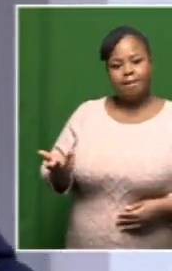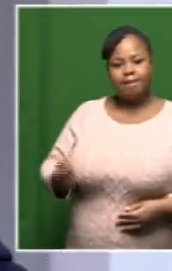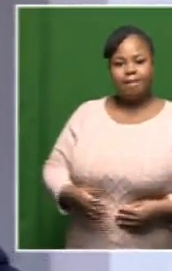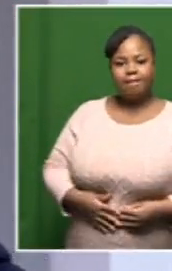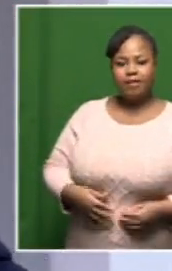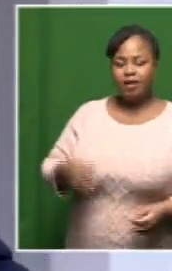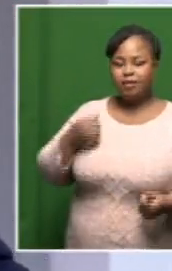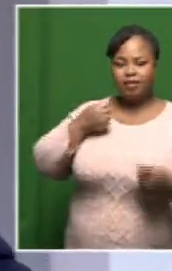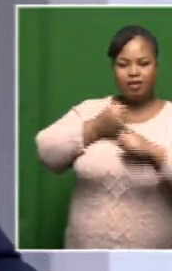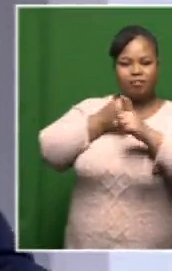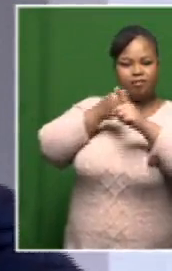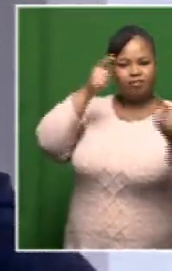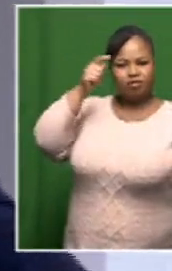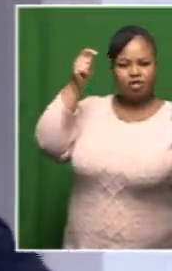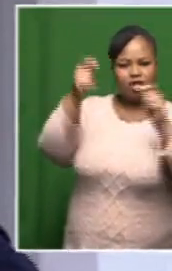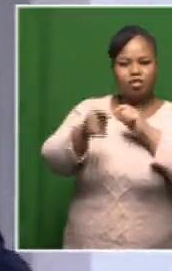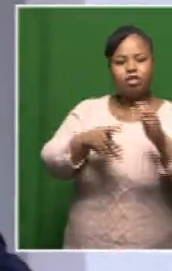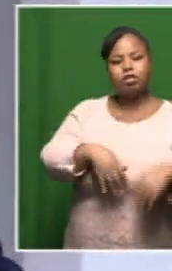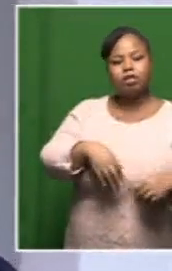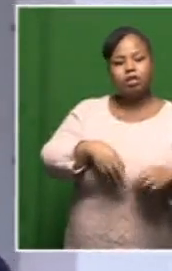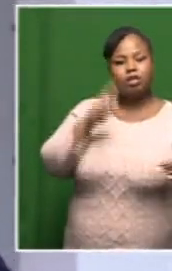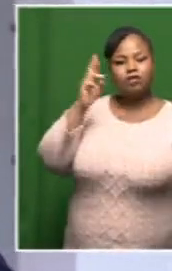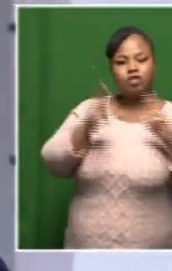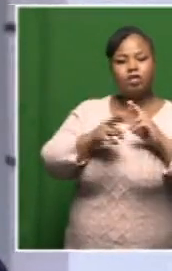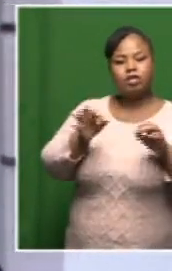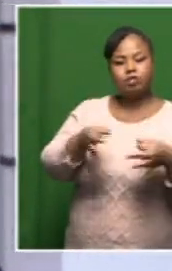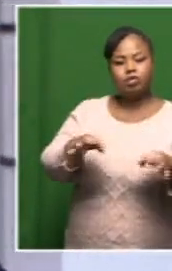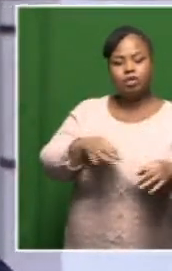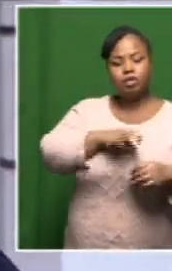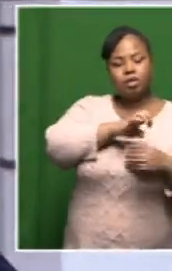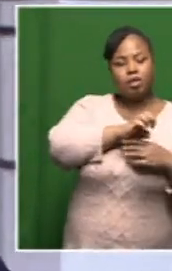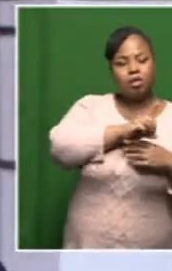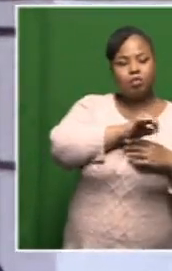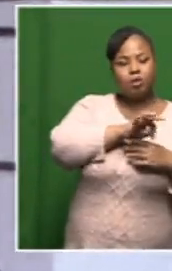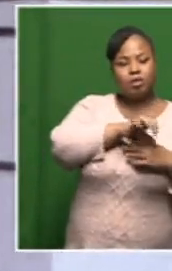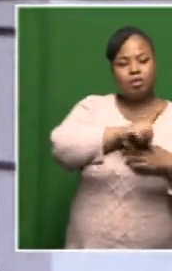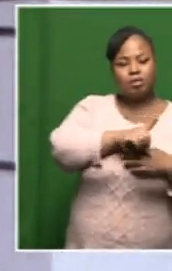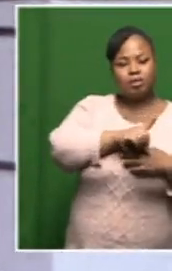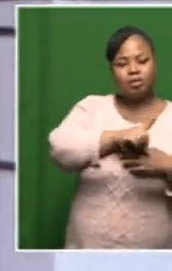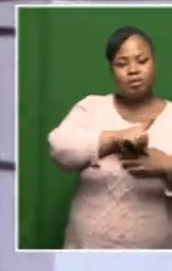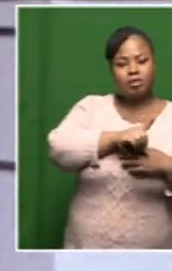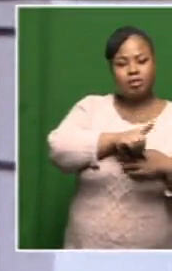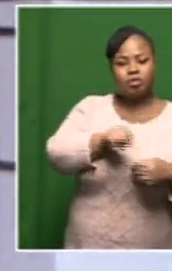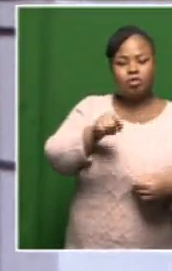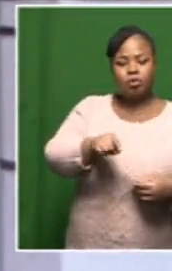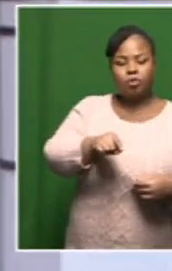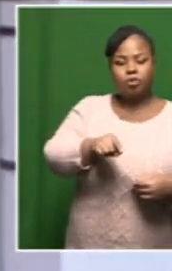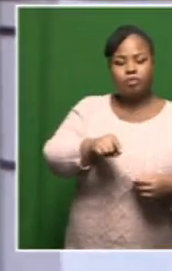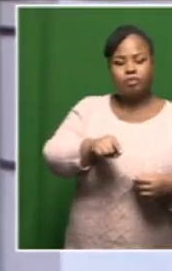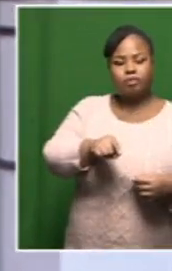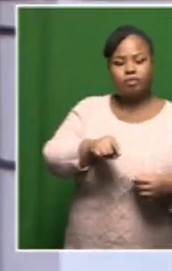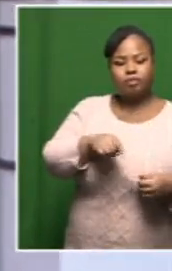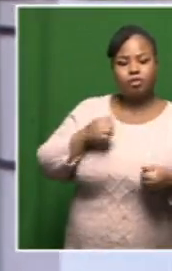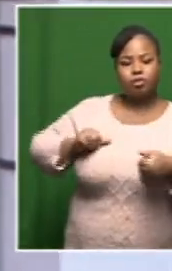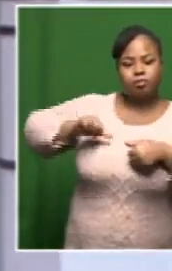they revolutionized the music. So they came. Edward, he's a descendant of